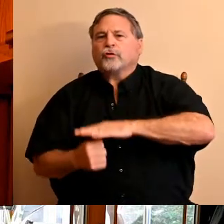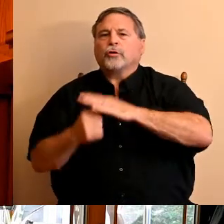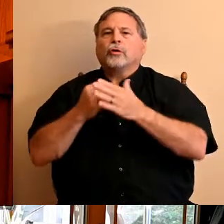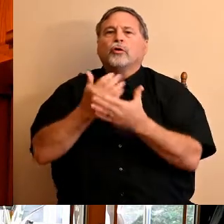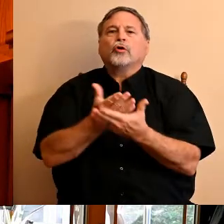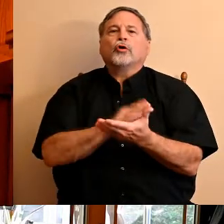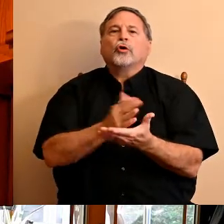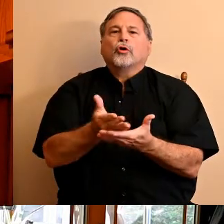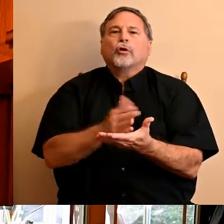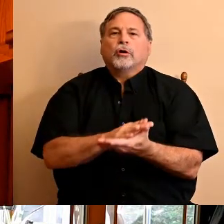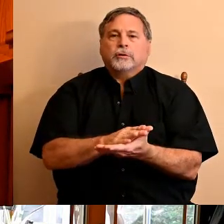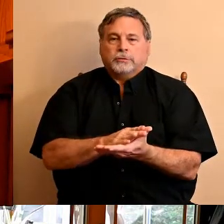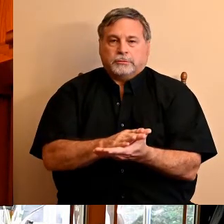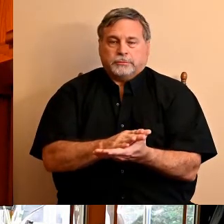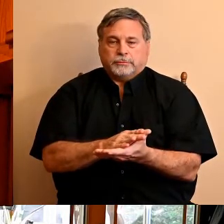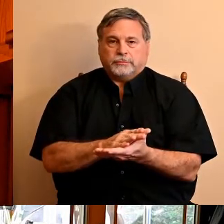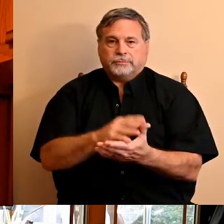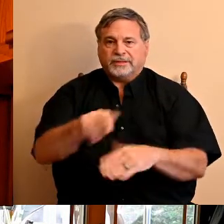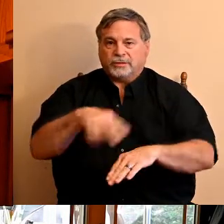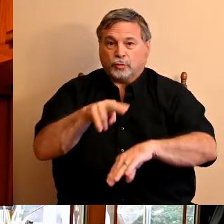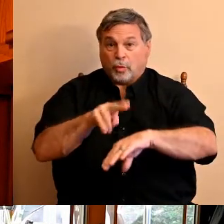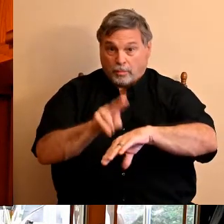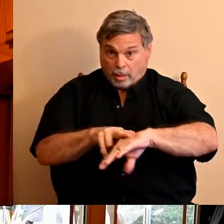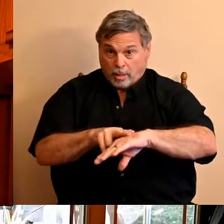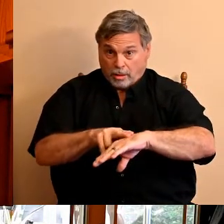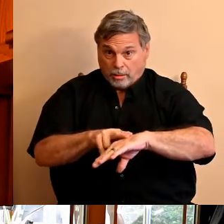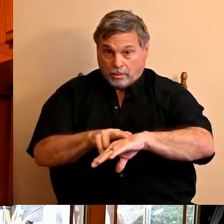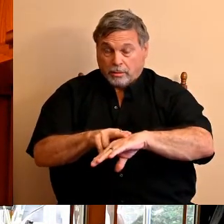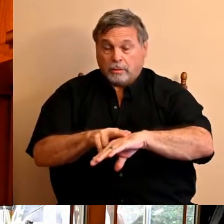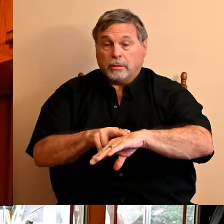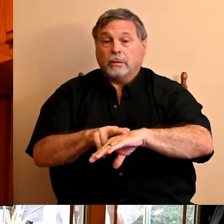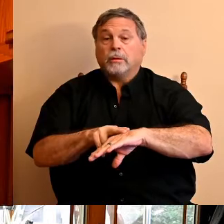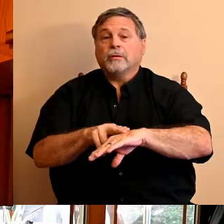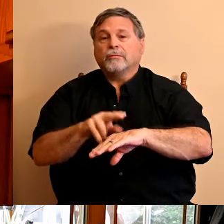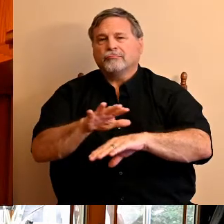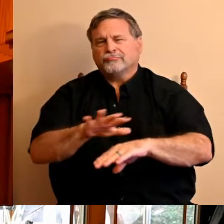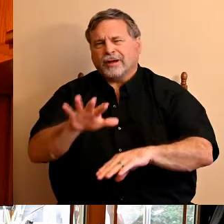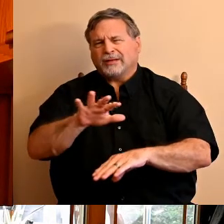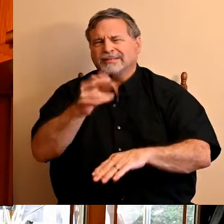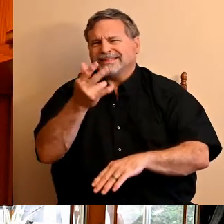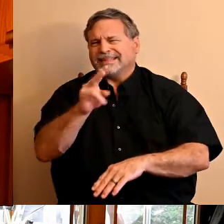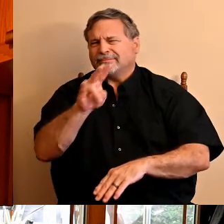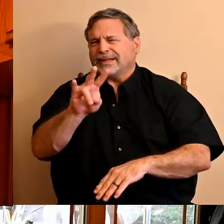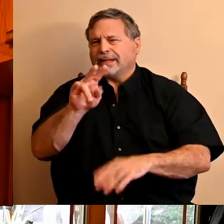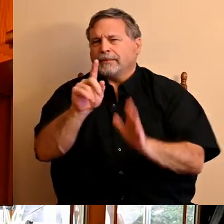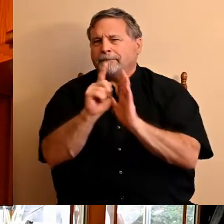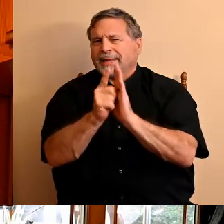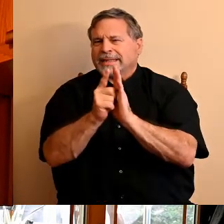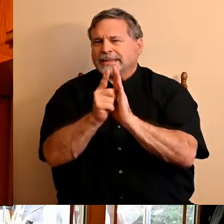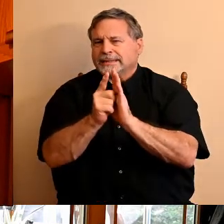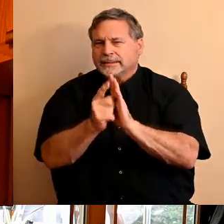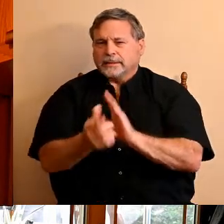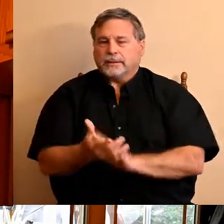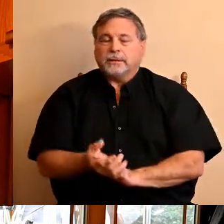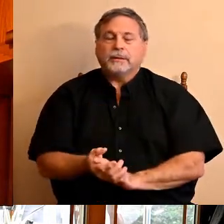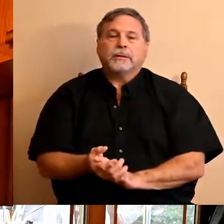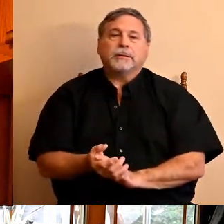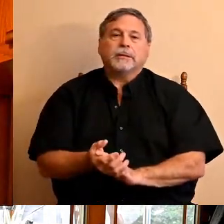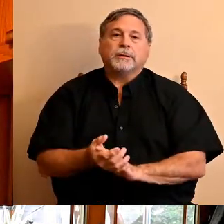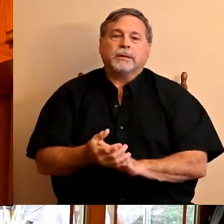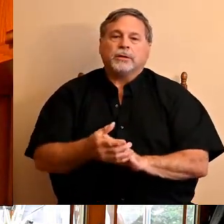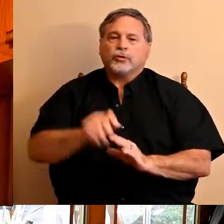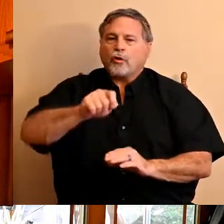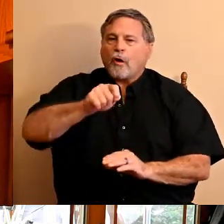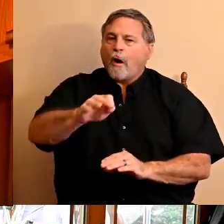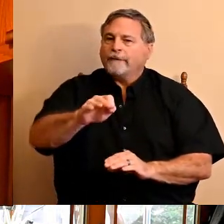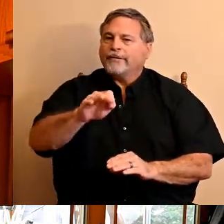We want it on a normal, and we're going to have it on about a 17-minute. And we're going to turn off the keep warm, because